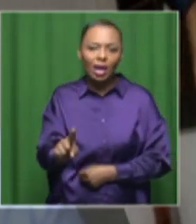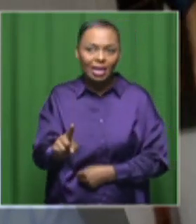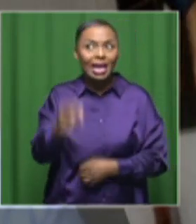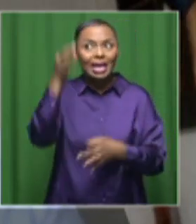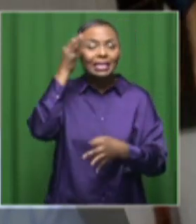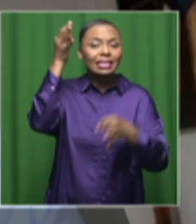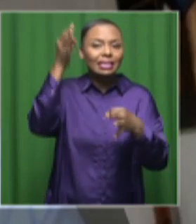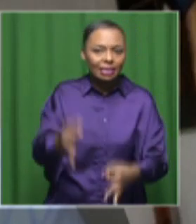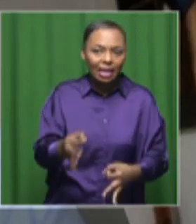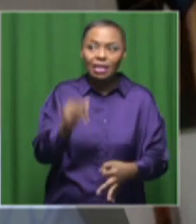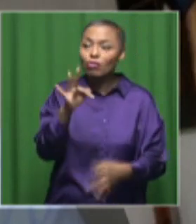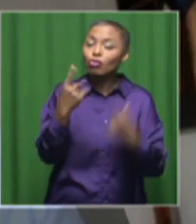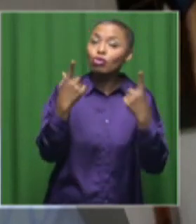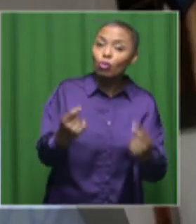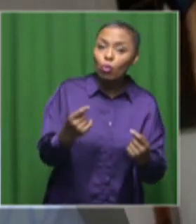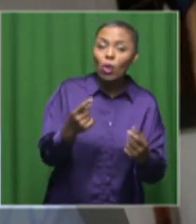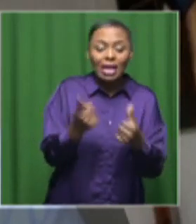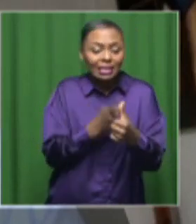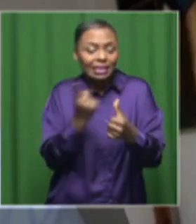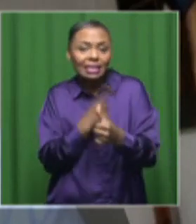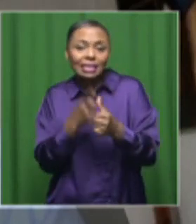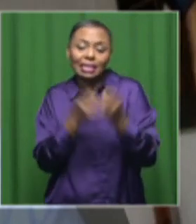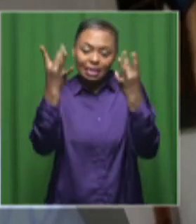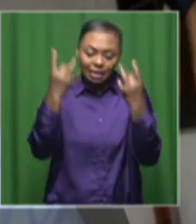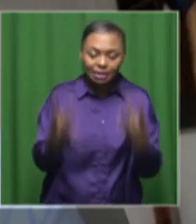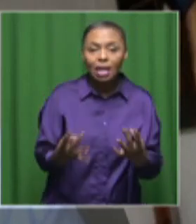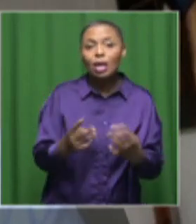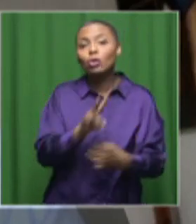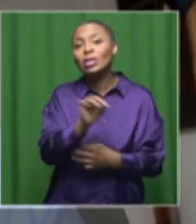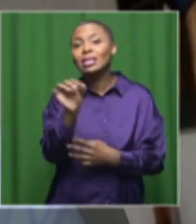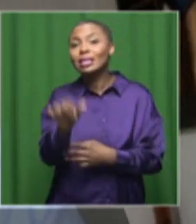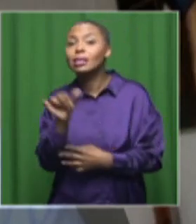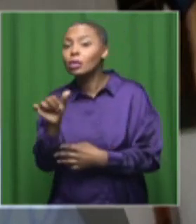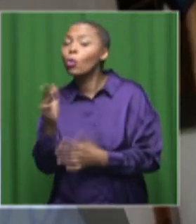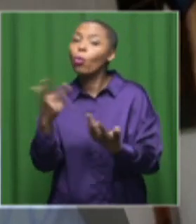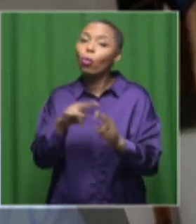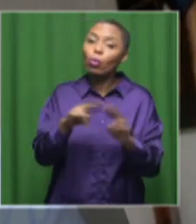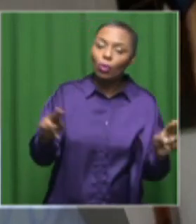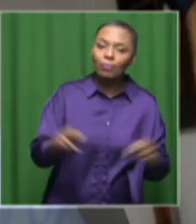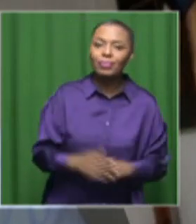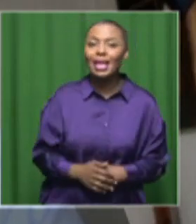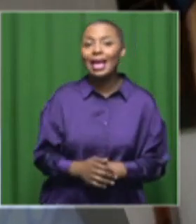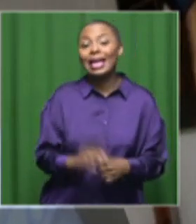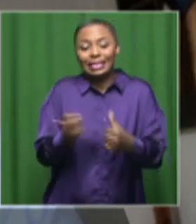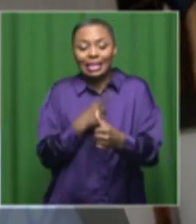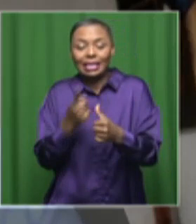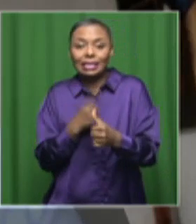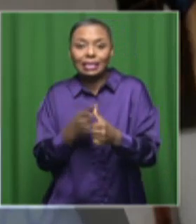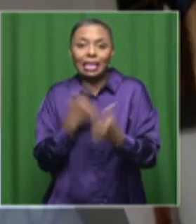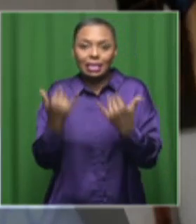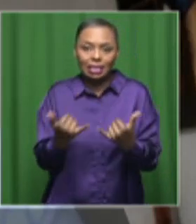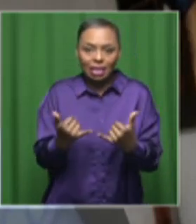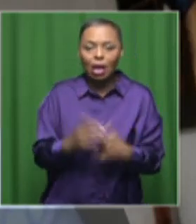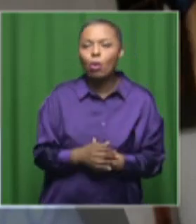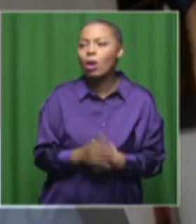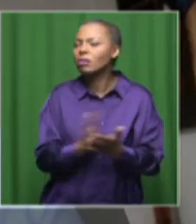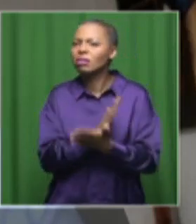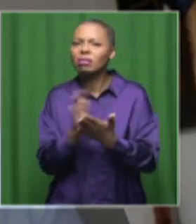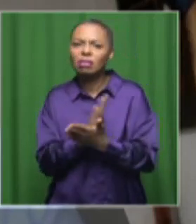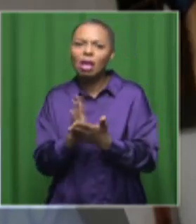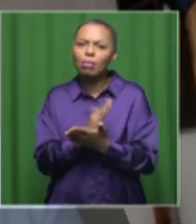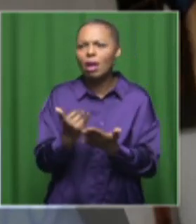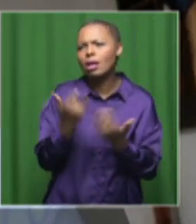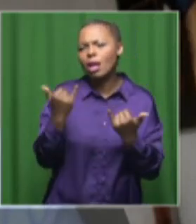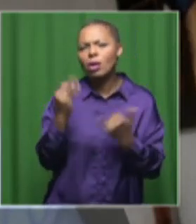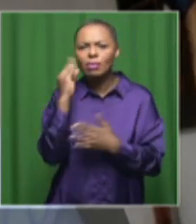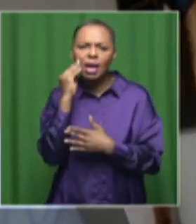whether we should do a census in 2016. A census is an extremely expensive undertaking. At that point, it was running at